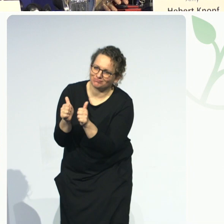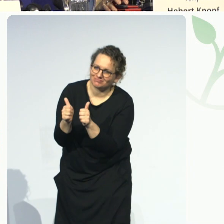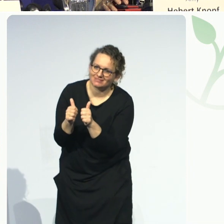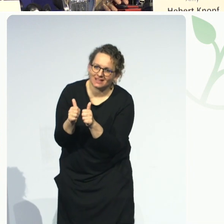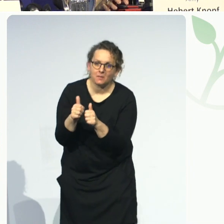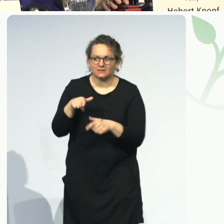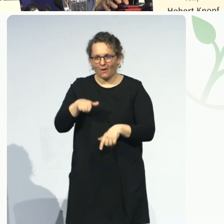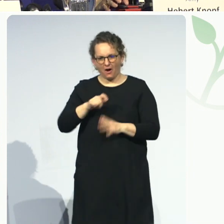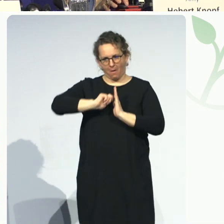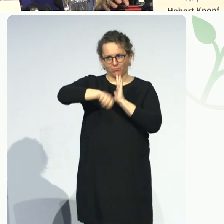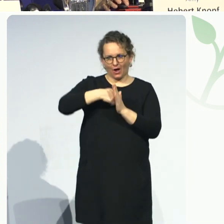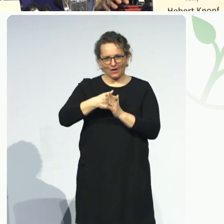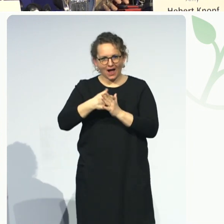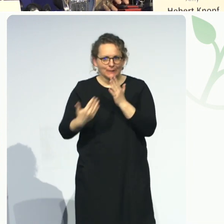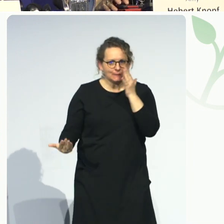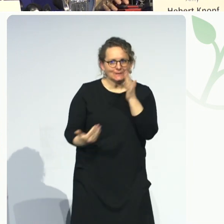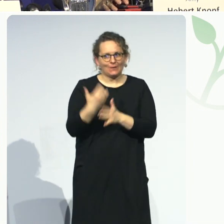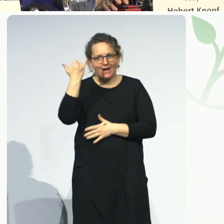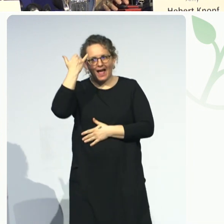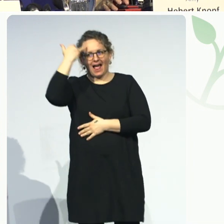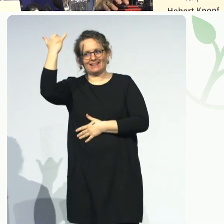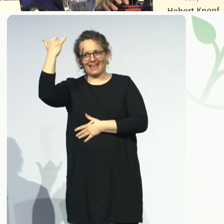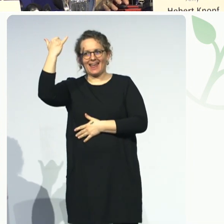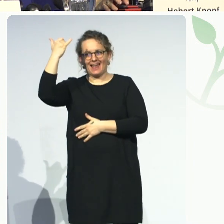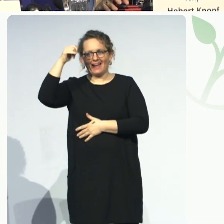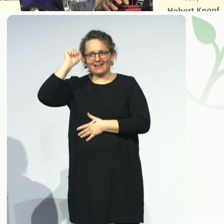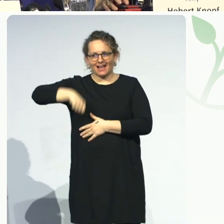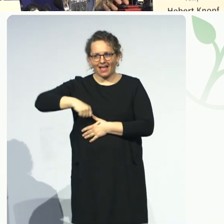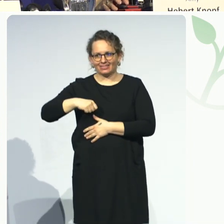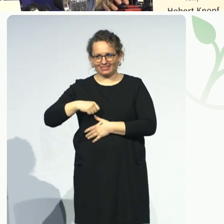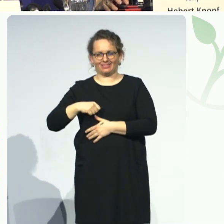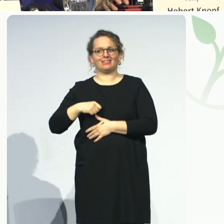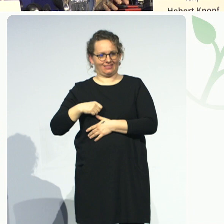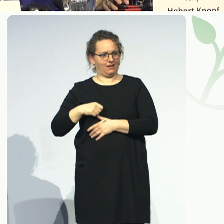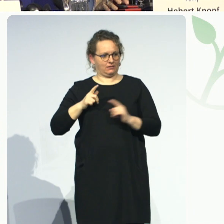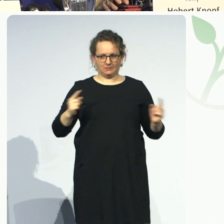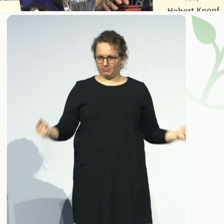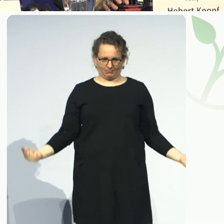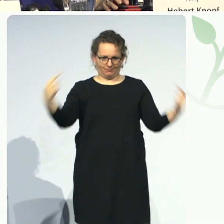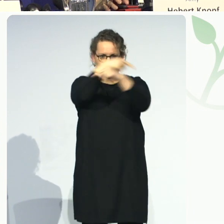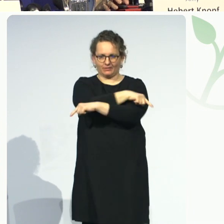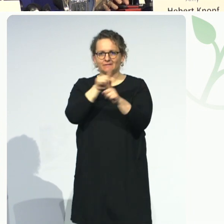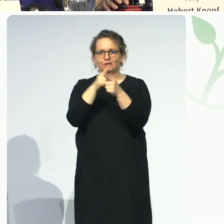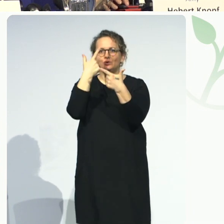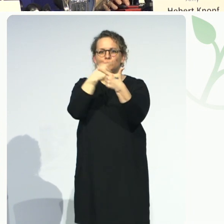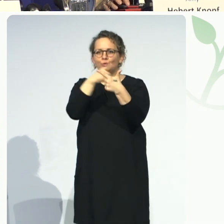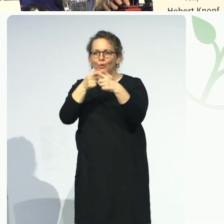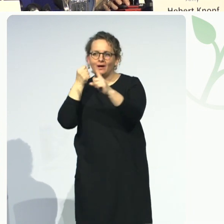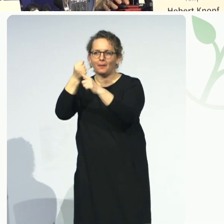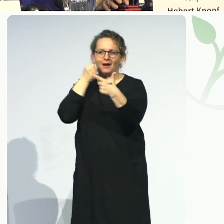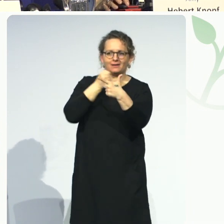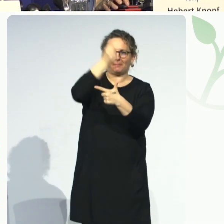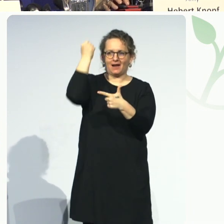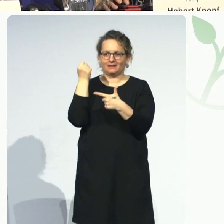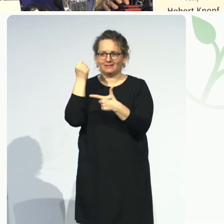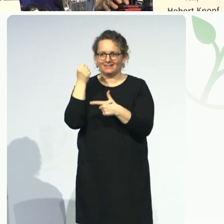project because there is a dual impact to both the US deaf school students and staff and also the Chinese deaf